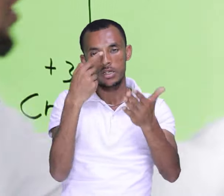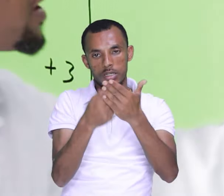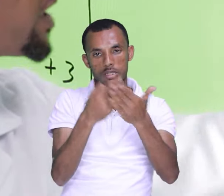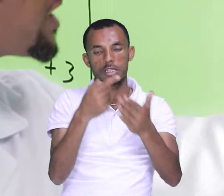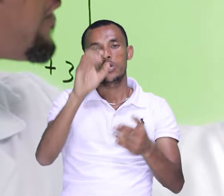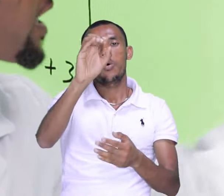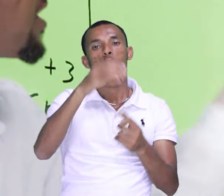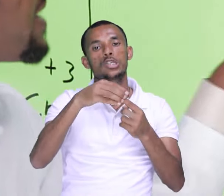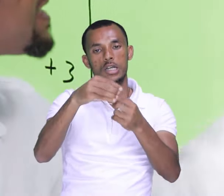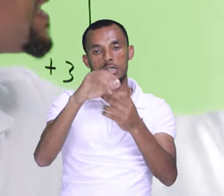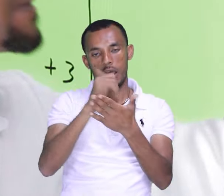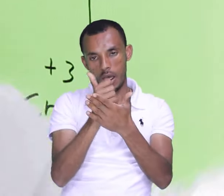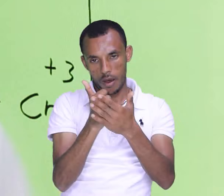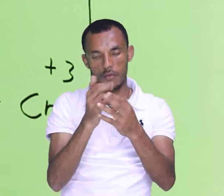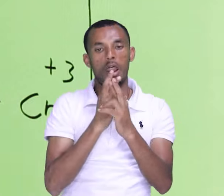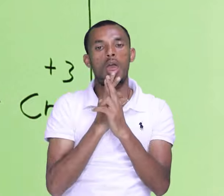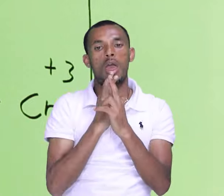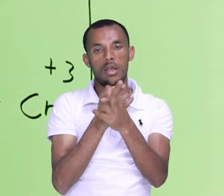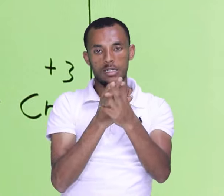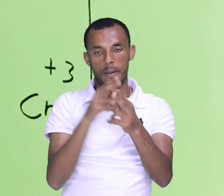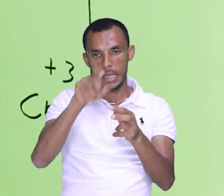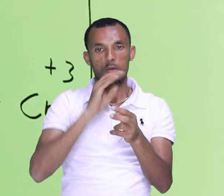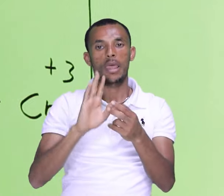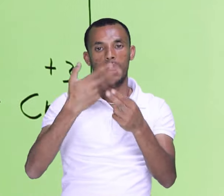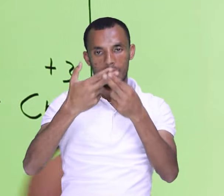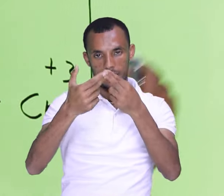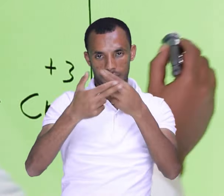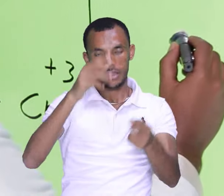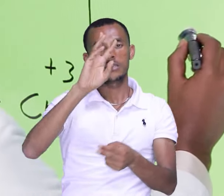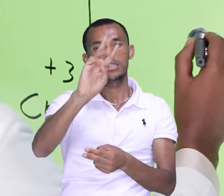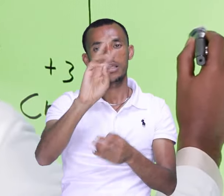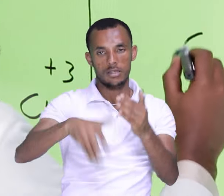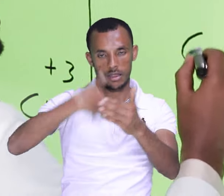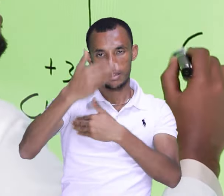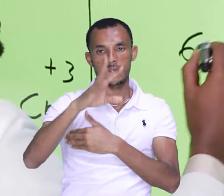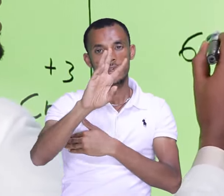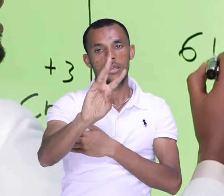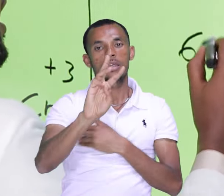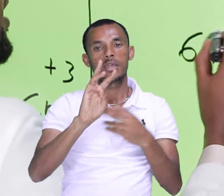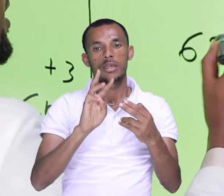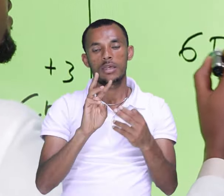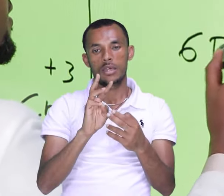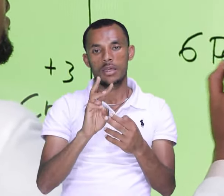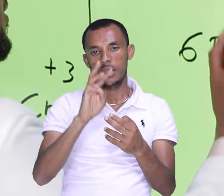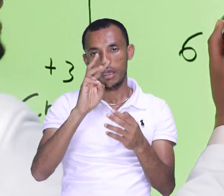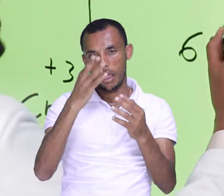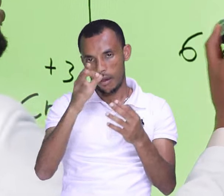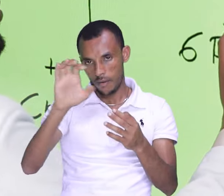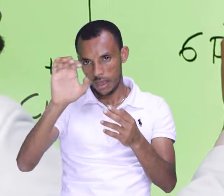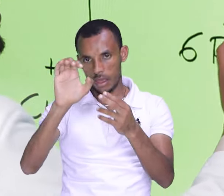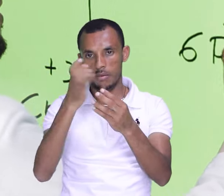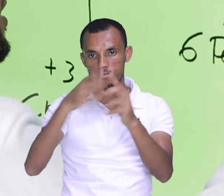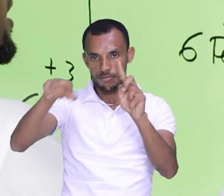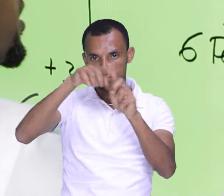this oxidation half reaction must be multiplied by 6. Then 6 iron